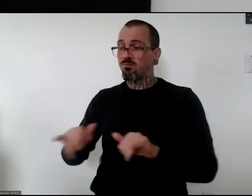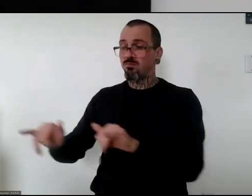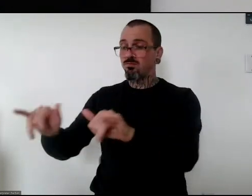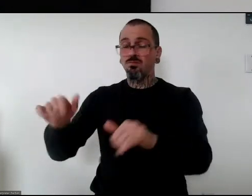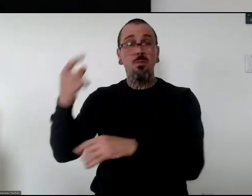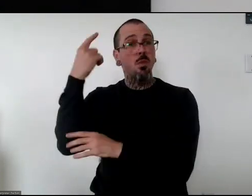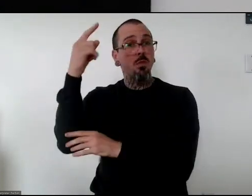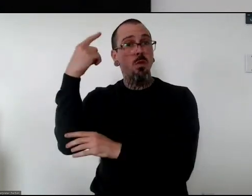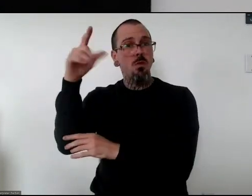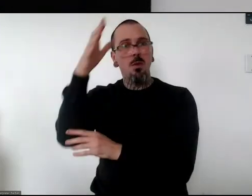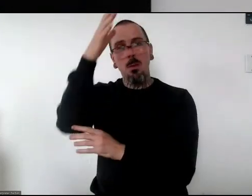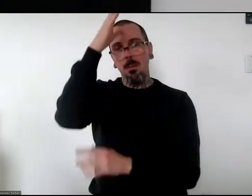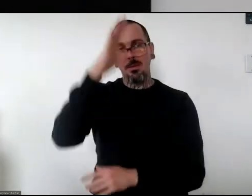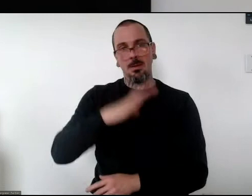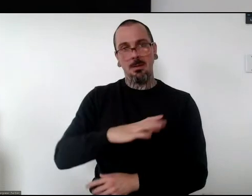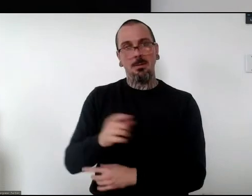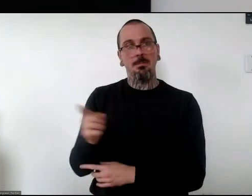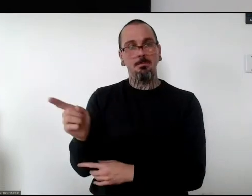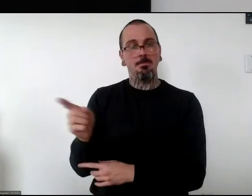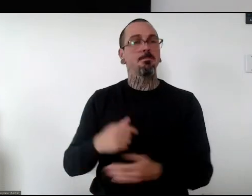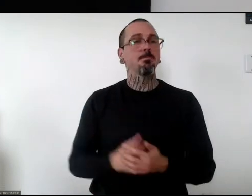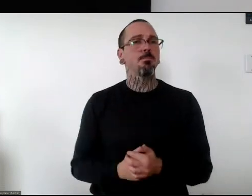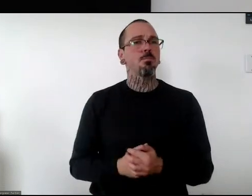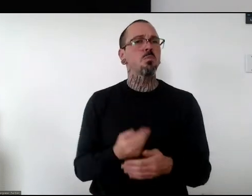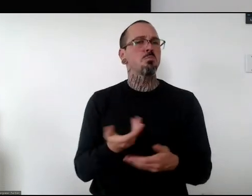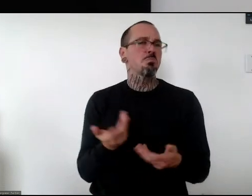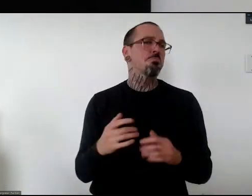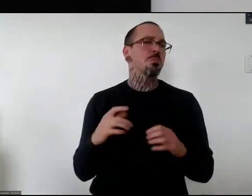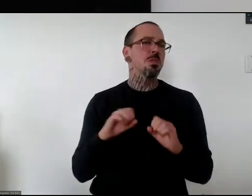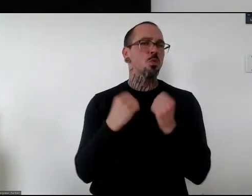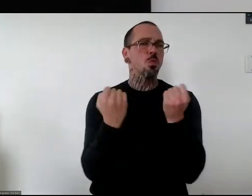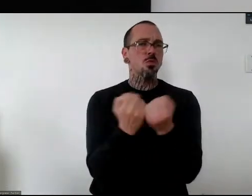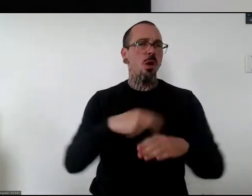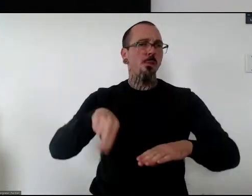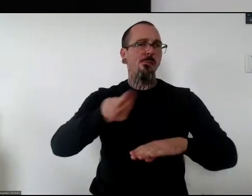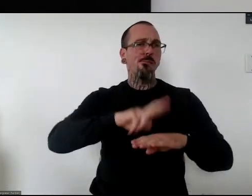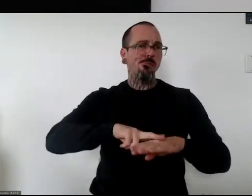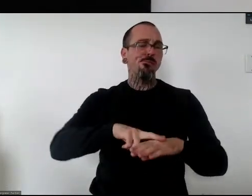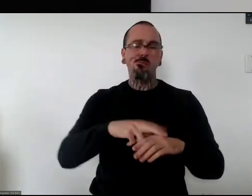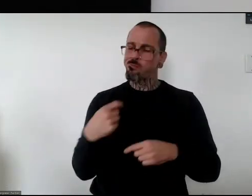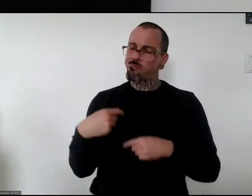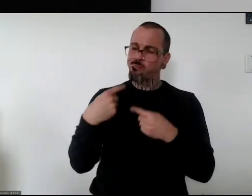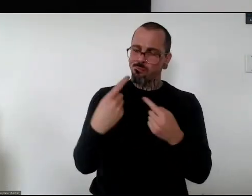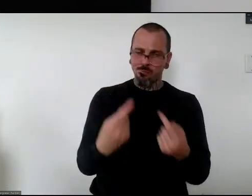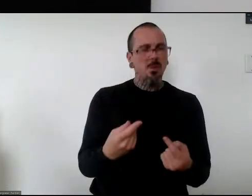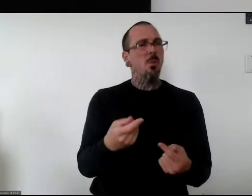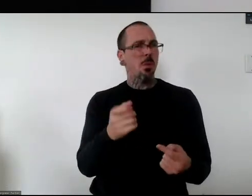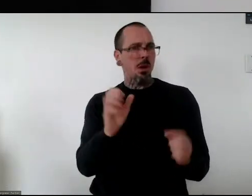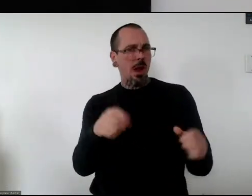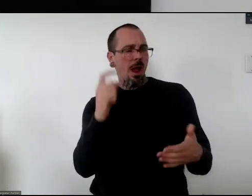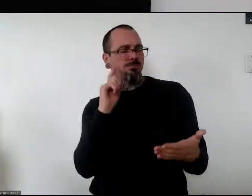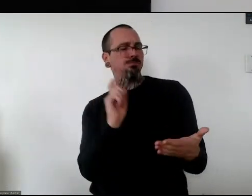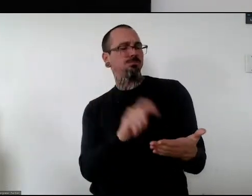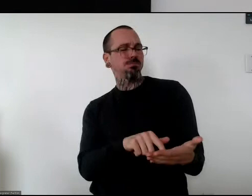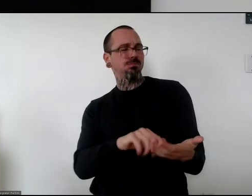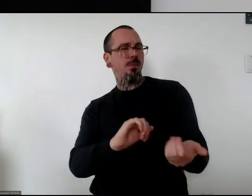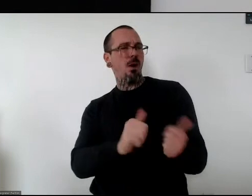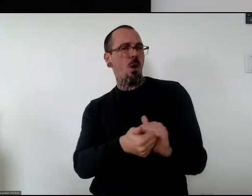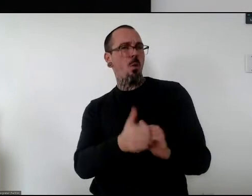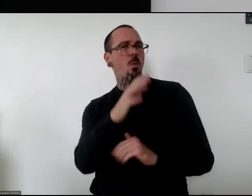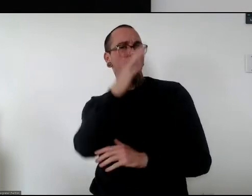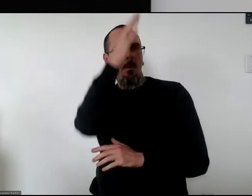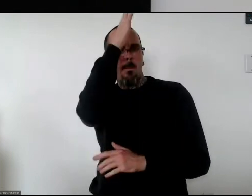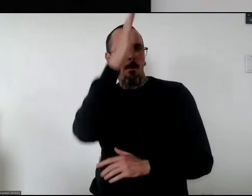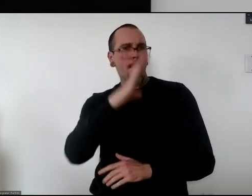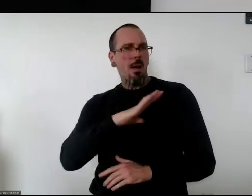shifting societal norms about men and boys and highlighting the important role that men and boys play in preventing